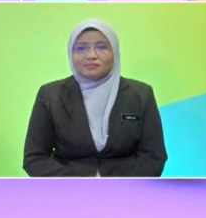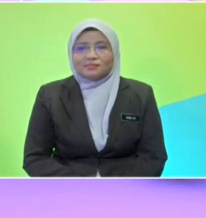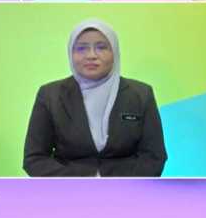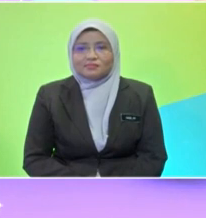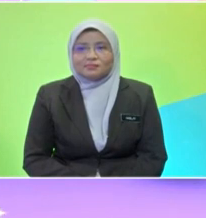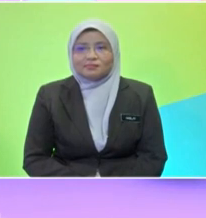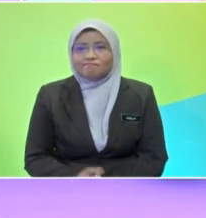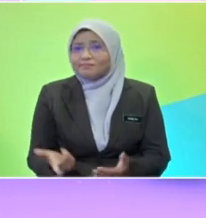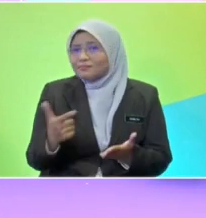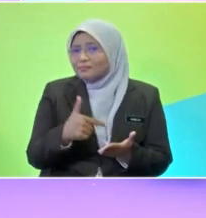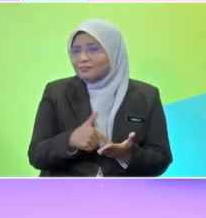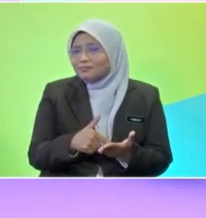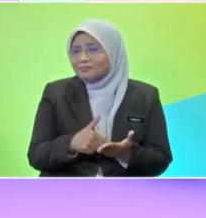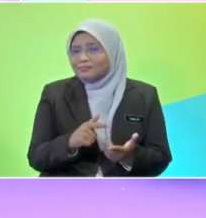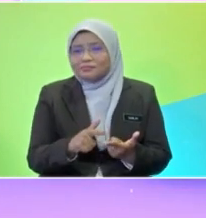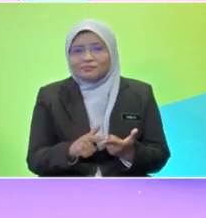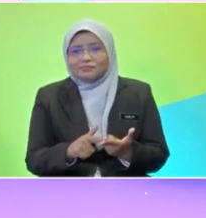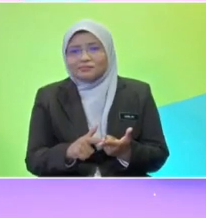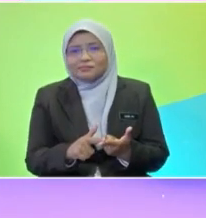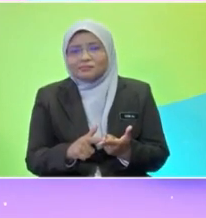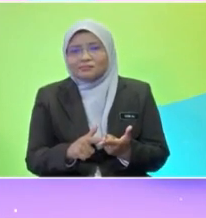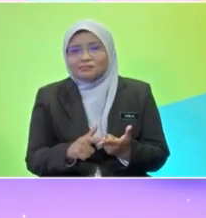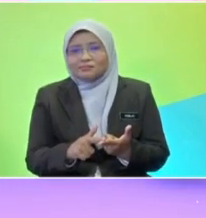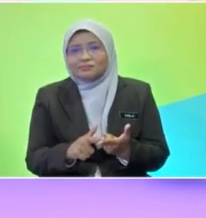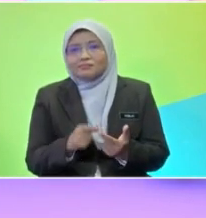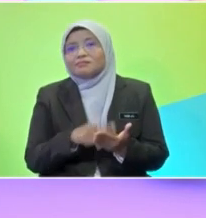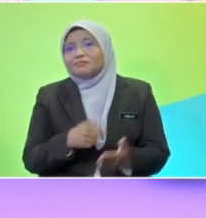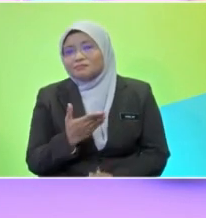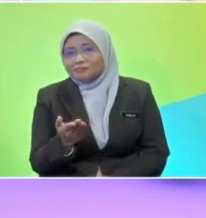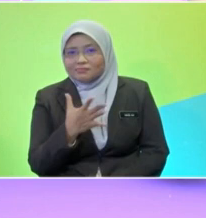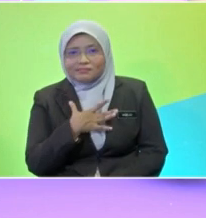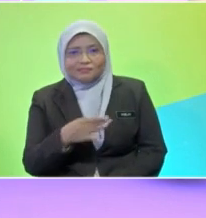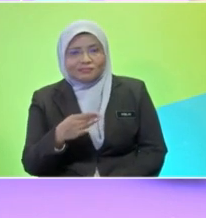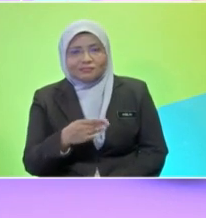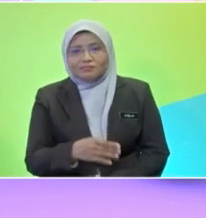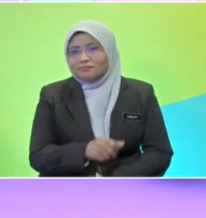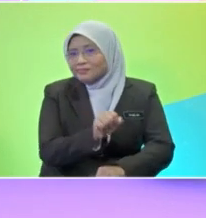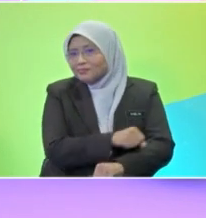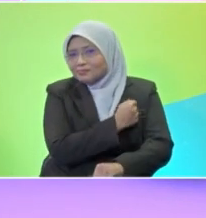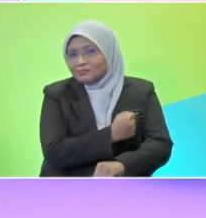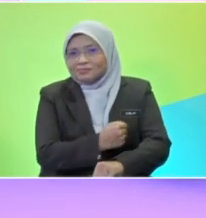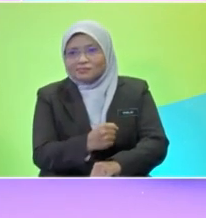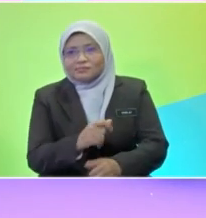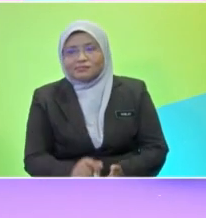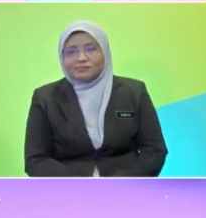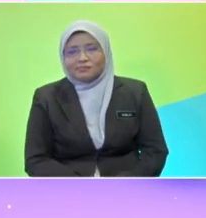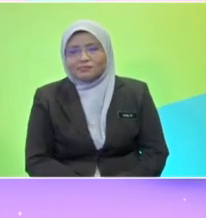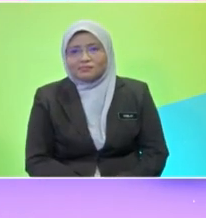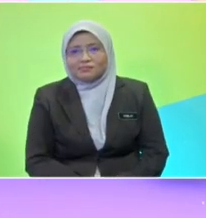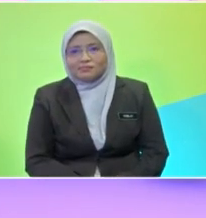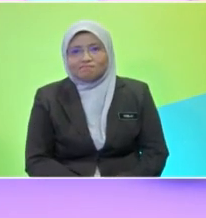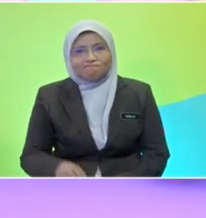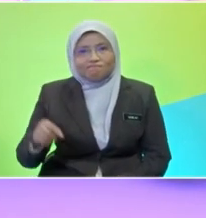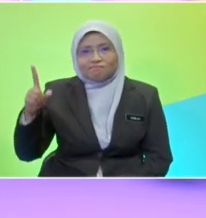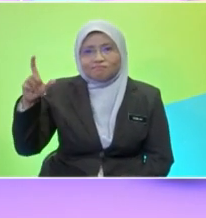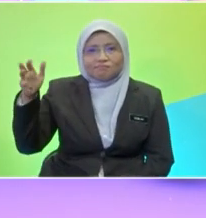on to Akif. Akif, what is your favorite song, Akif? My favorite song is Lemon Tree by